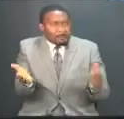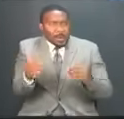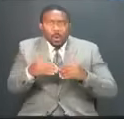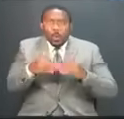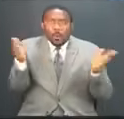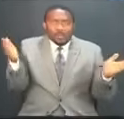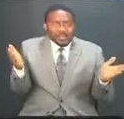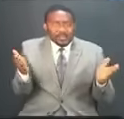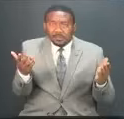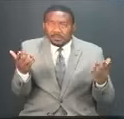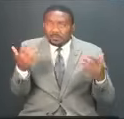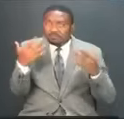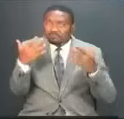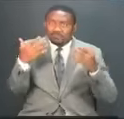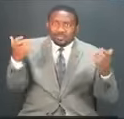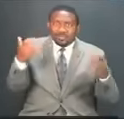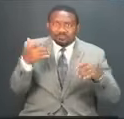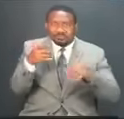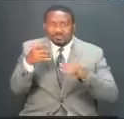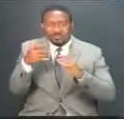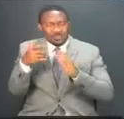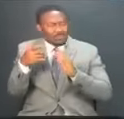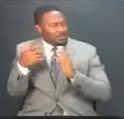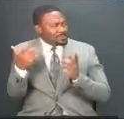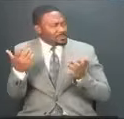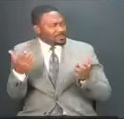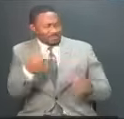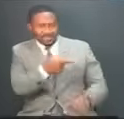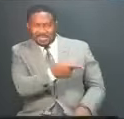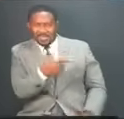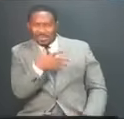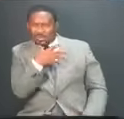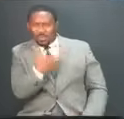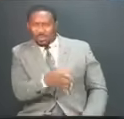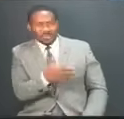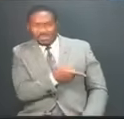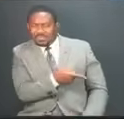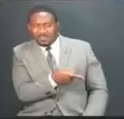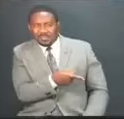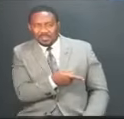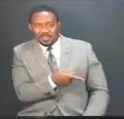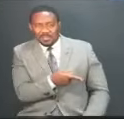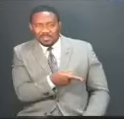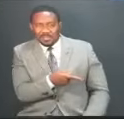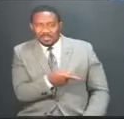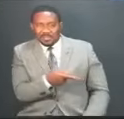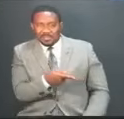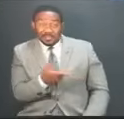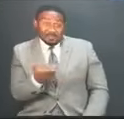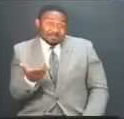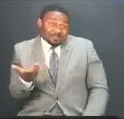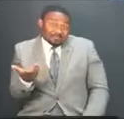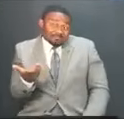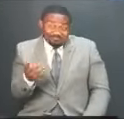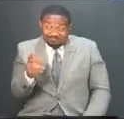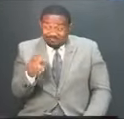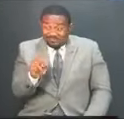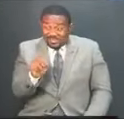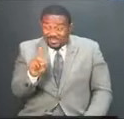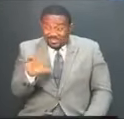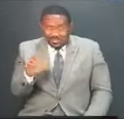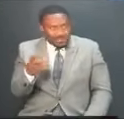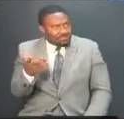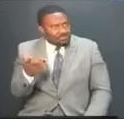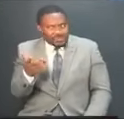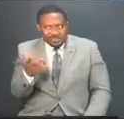not be transparent about our arguments, that this side of the house should not be heard on this matter. And I have said